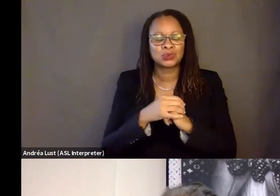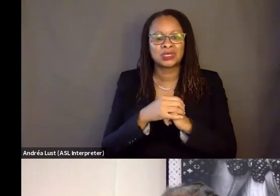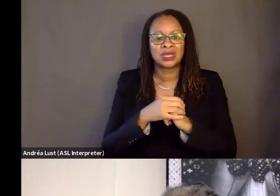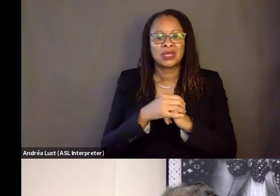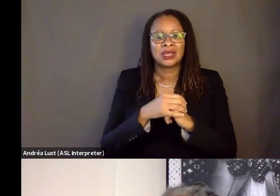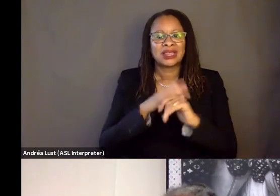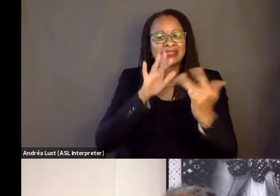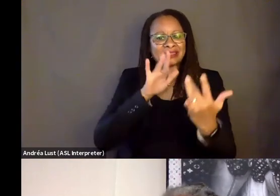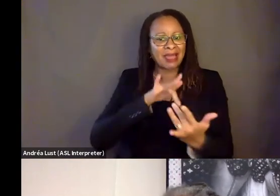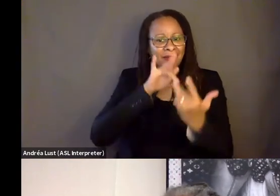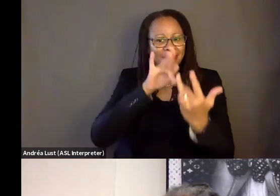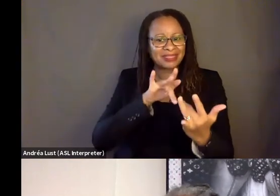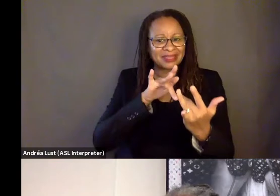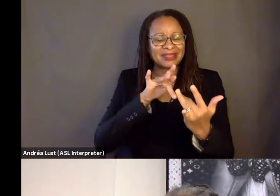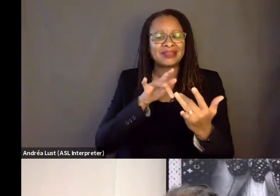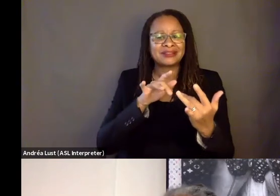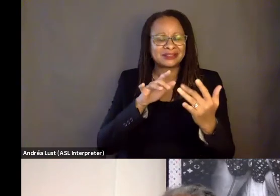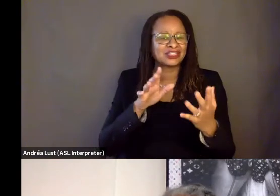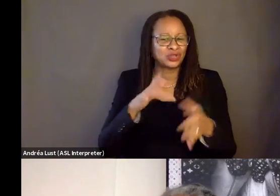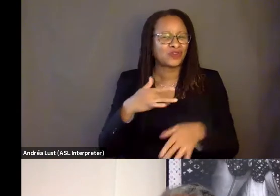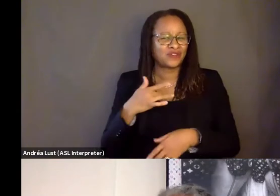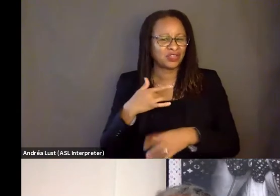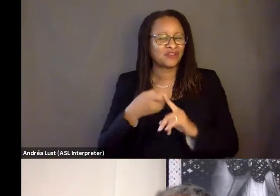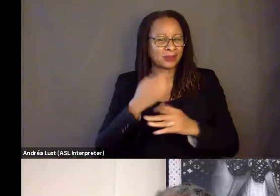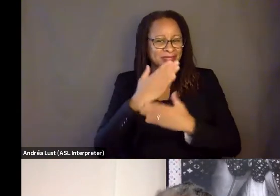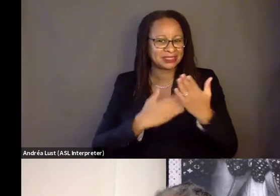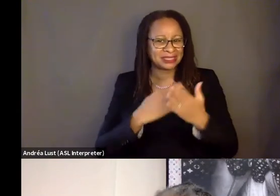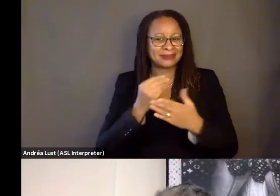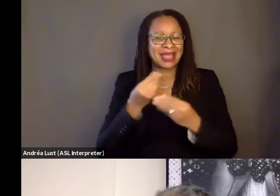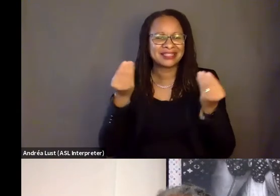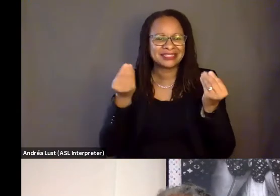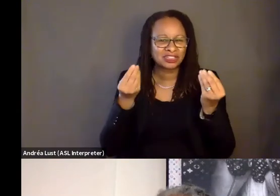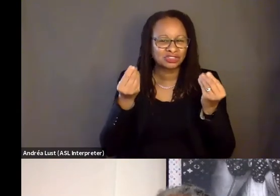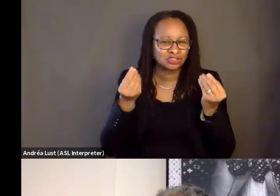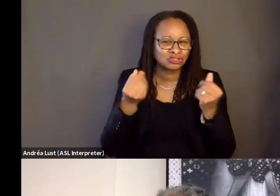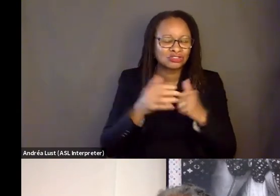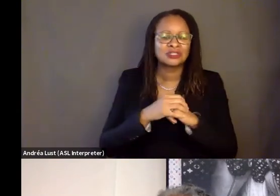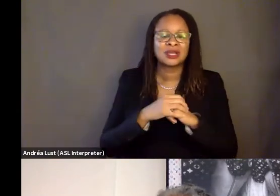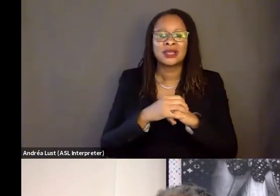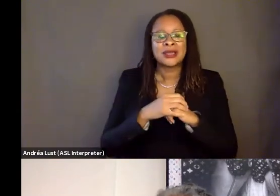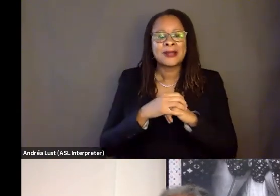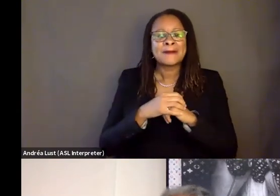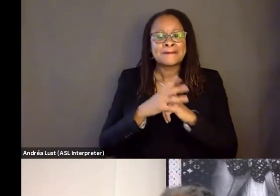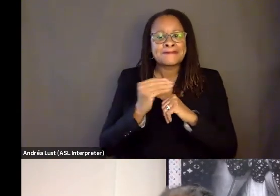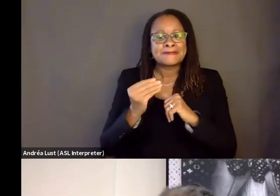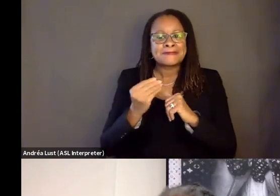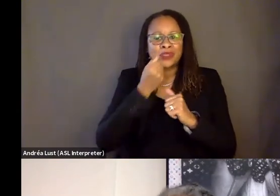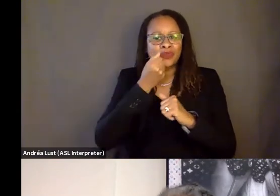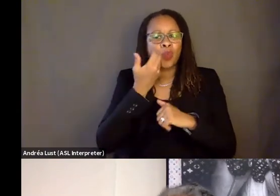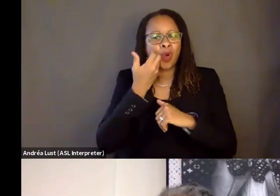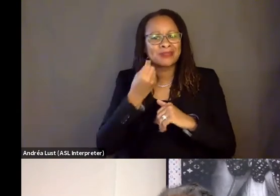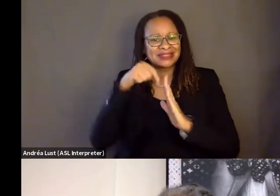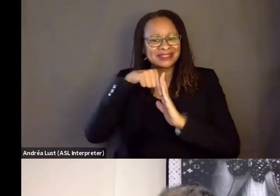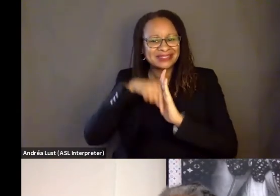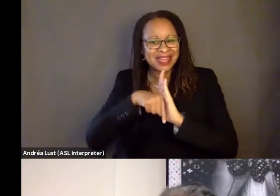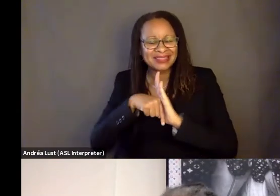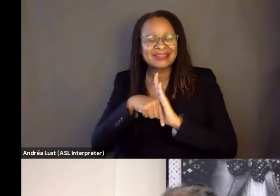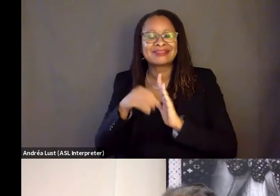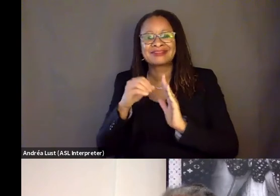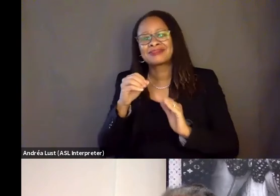empathy that's elicited in the scenes and the texture and the warmth and depth of